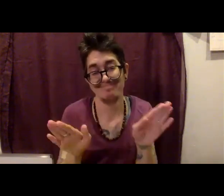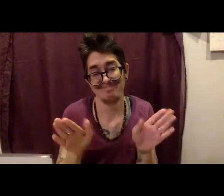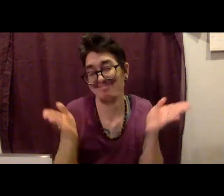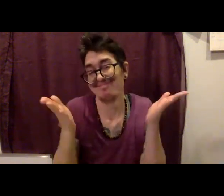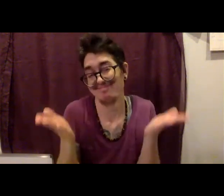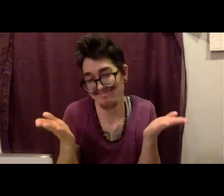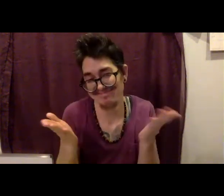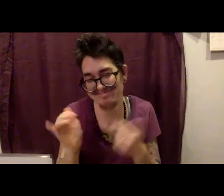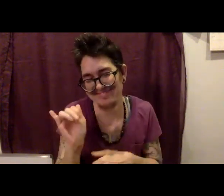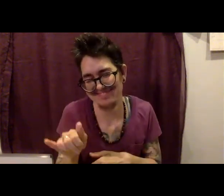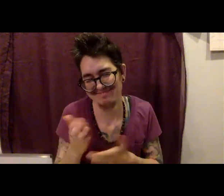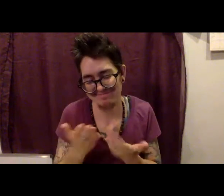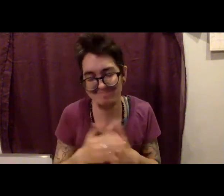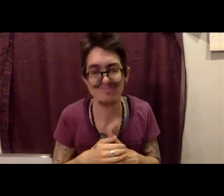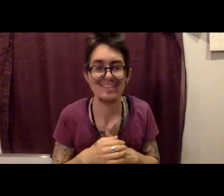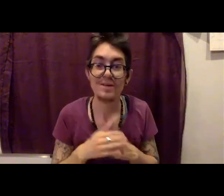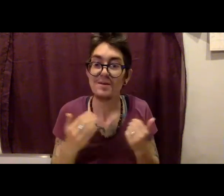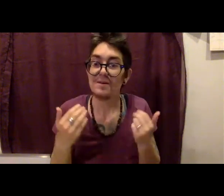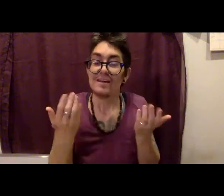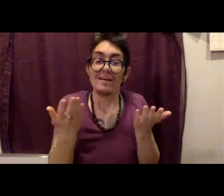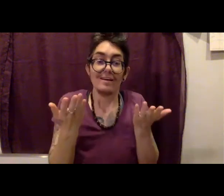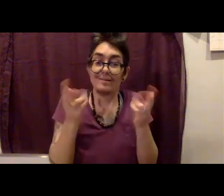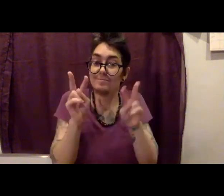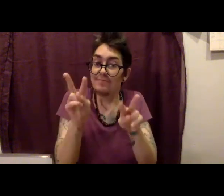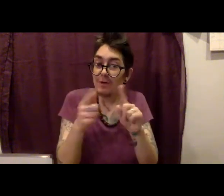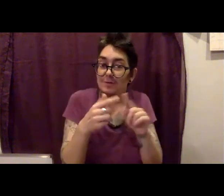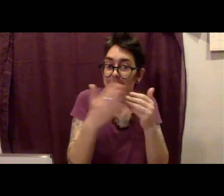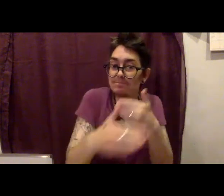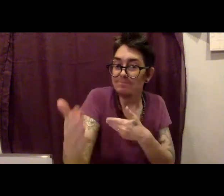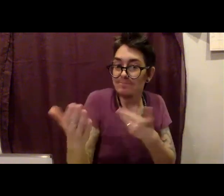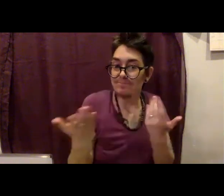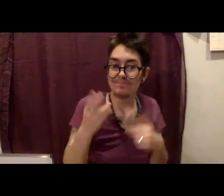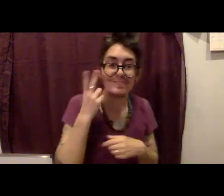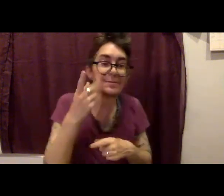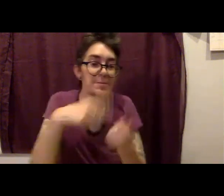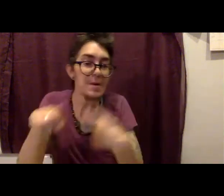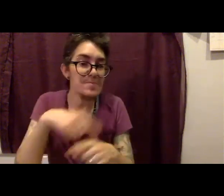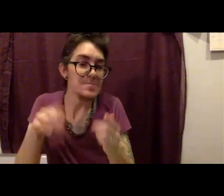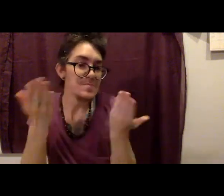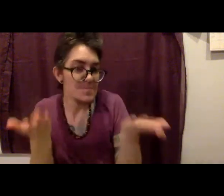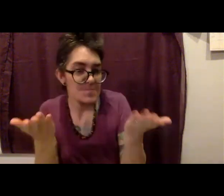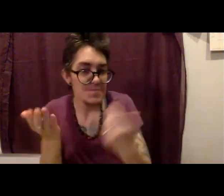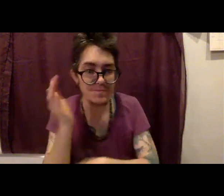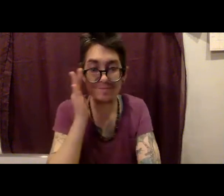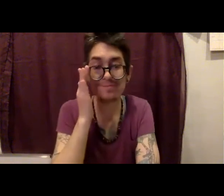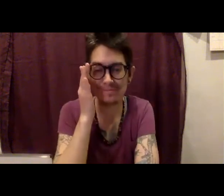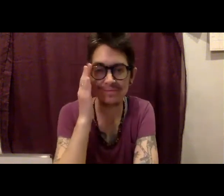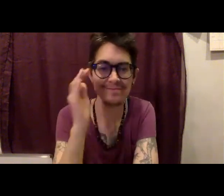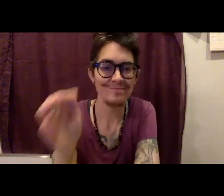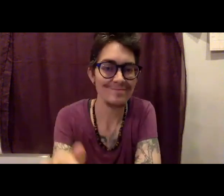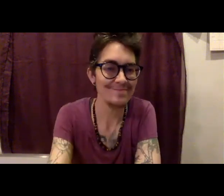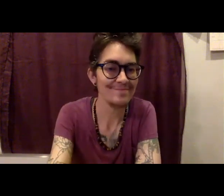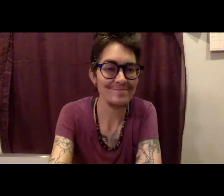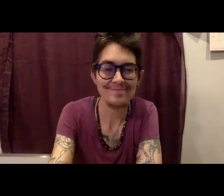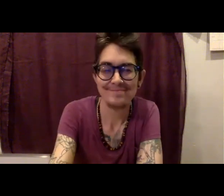understand, I'm not on Facebook. I do not do Facebook. So, but anyway, so I look forward to the next panel. We'll see you